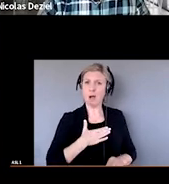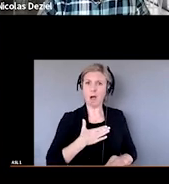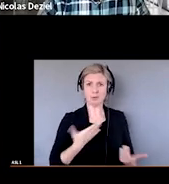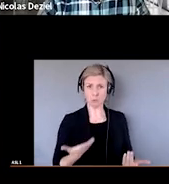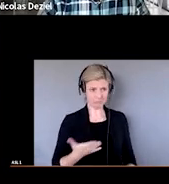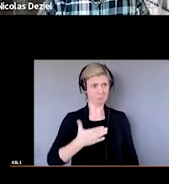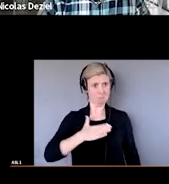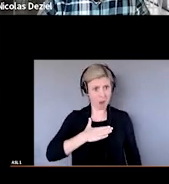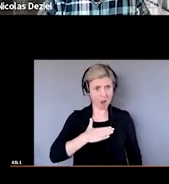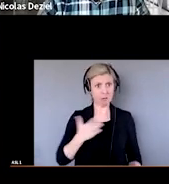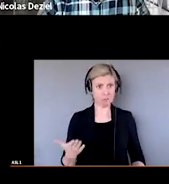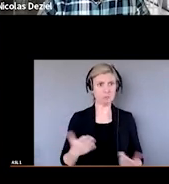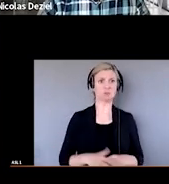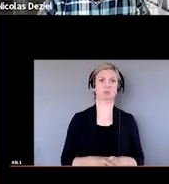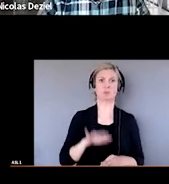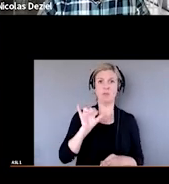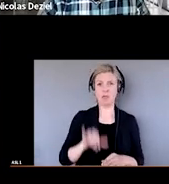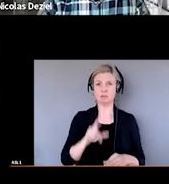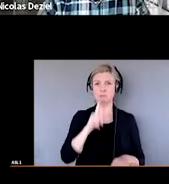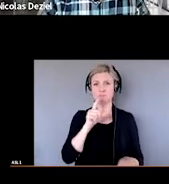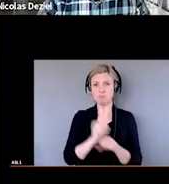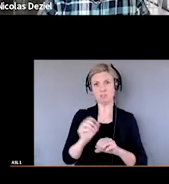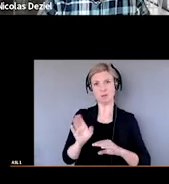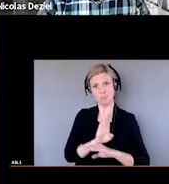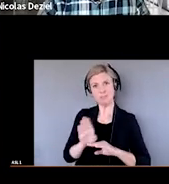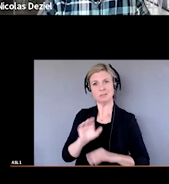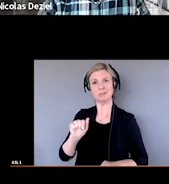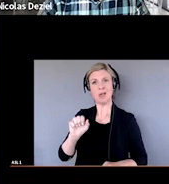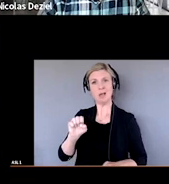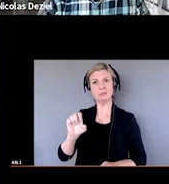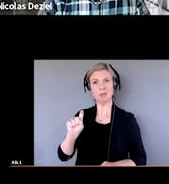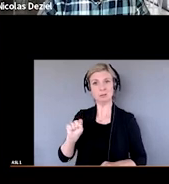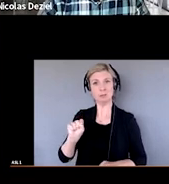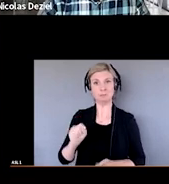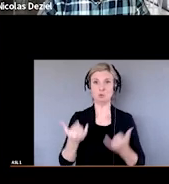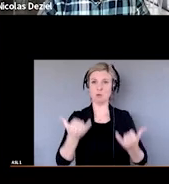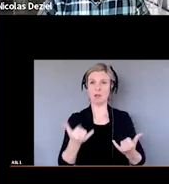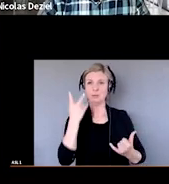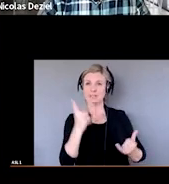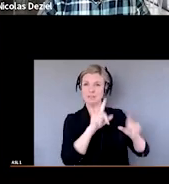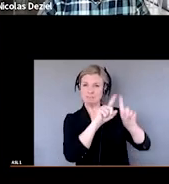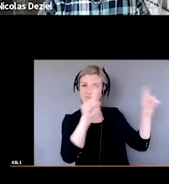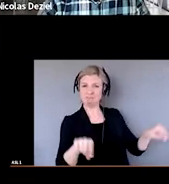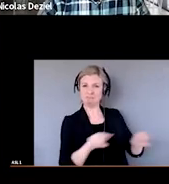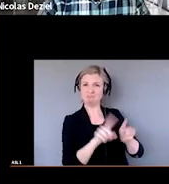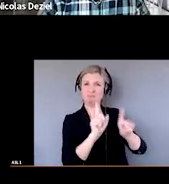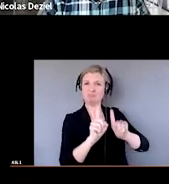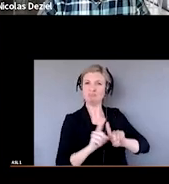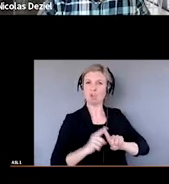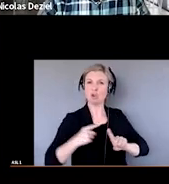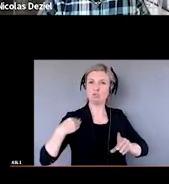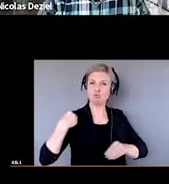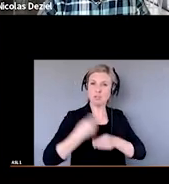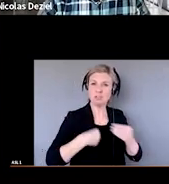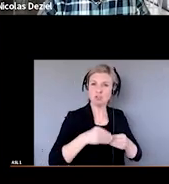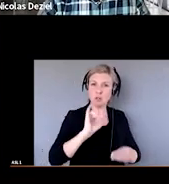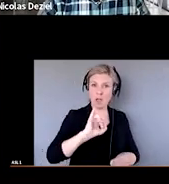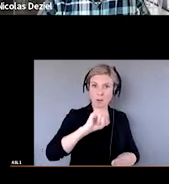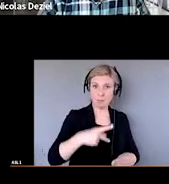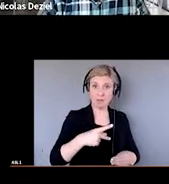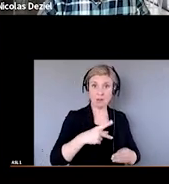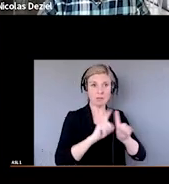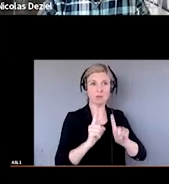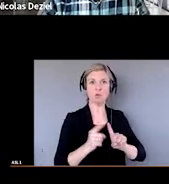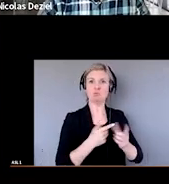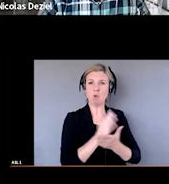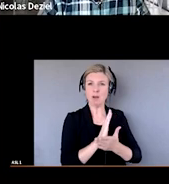business asset. So on screen, you can see traditional types of IP and the registered rights that are associated with them. So